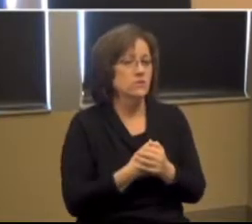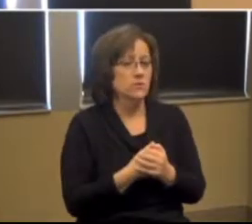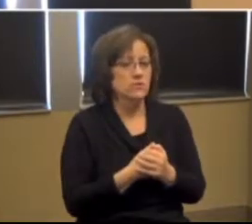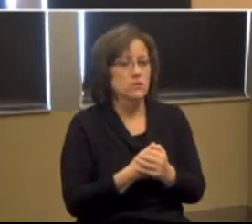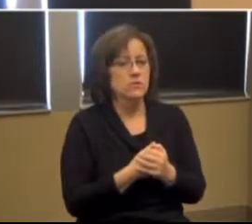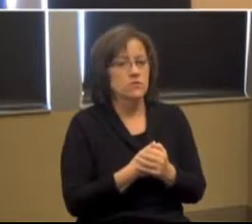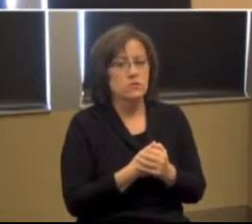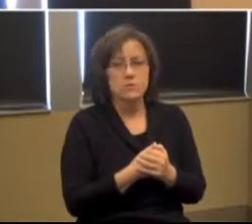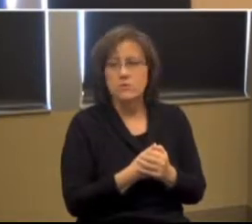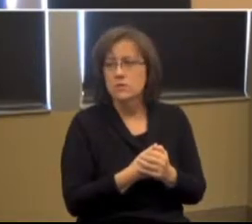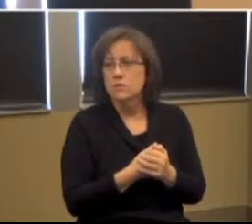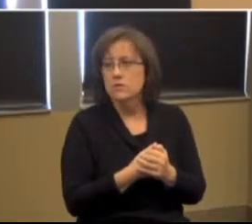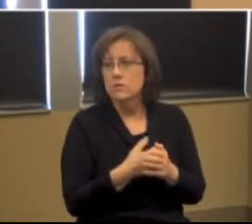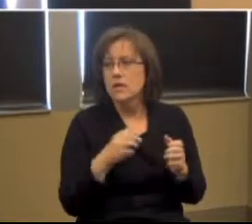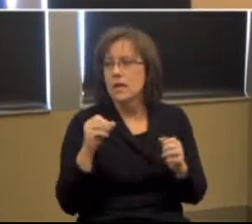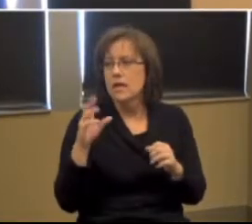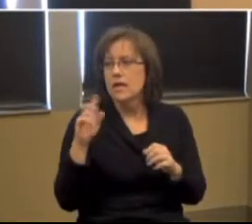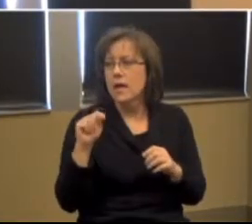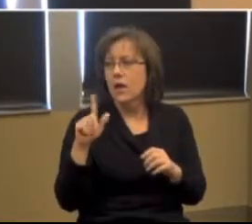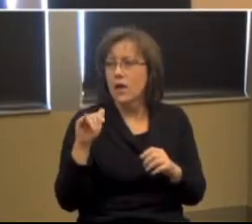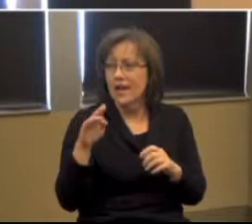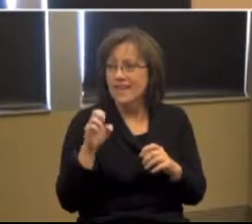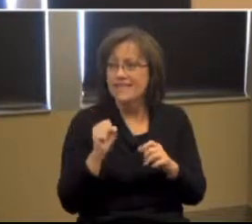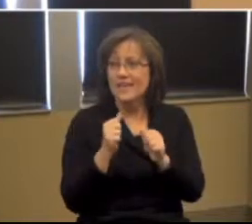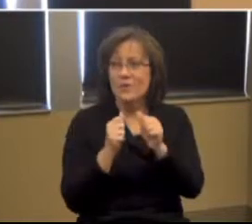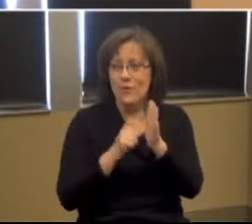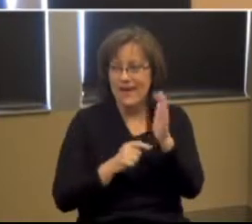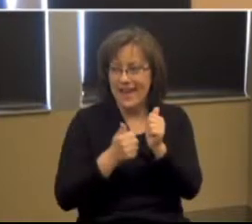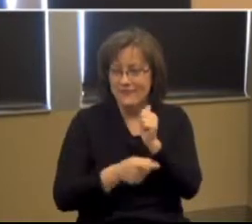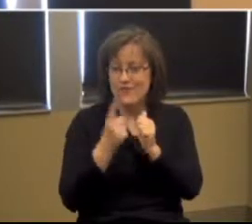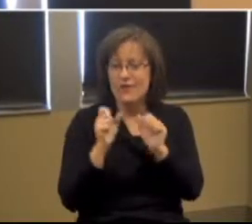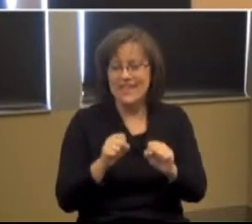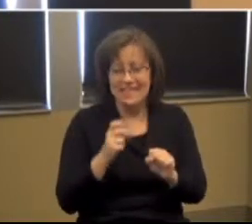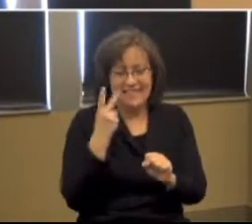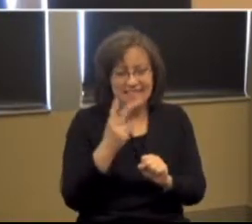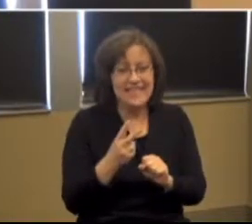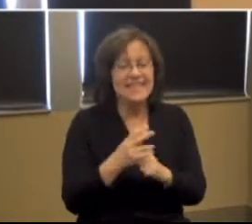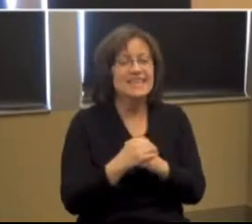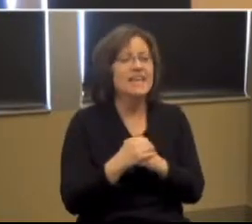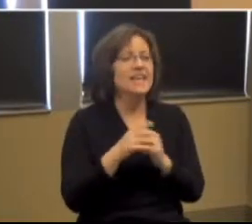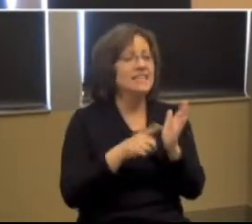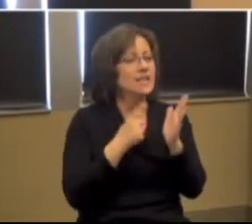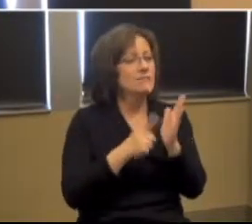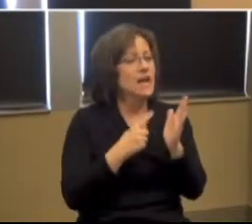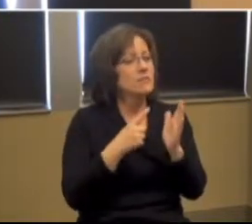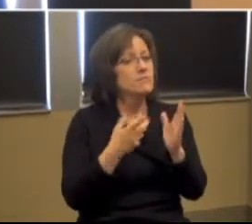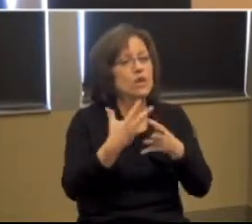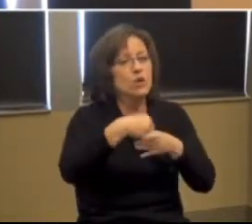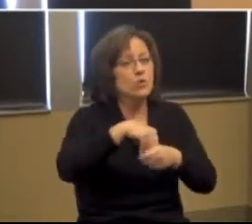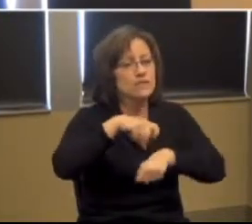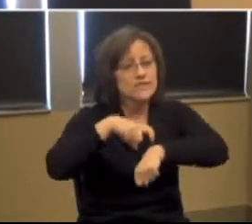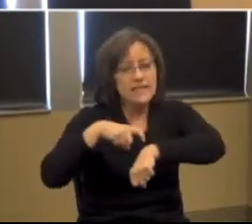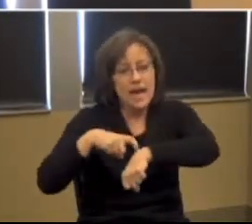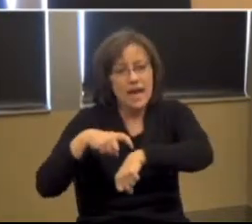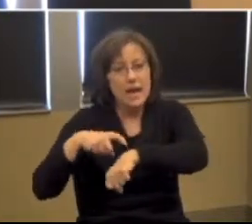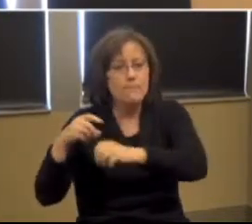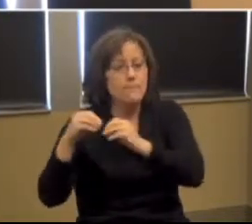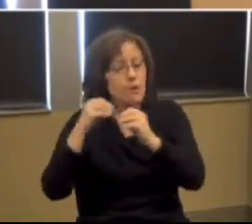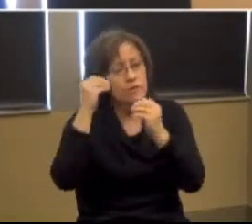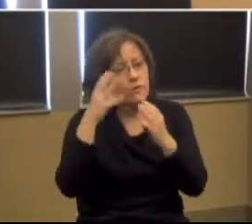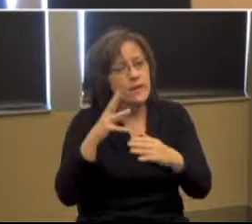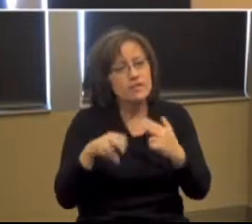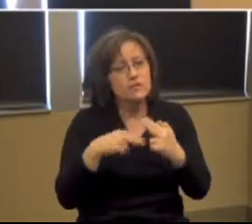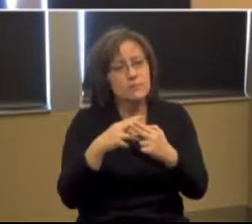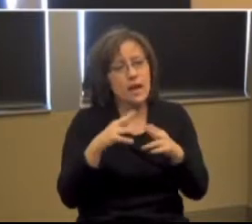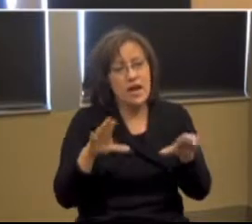It outlines what everybody can see. It refers throughout the day. Sometimes they include time. Sometimes it includes more information about